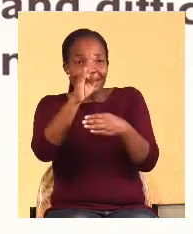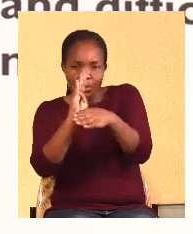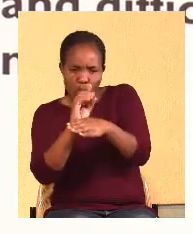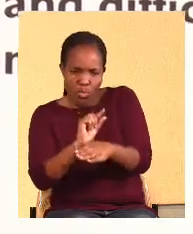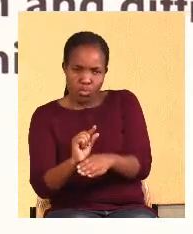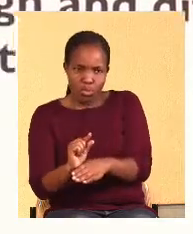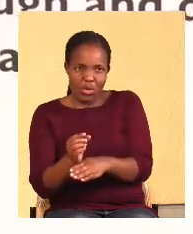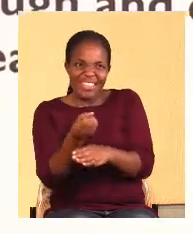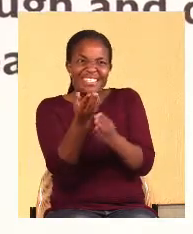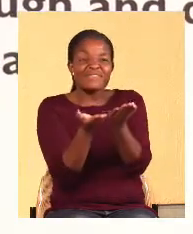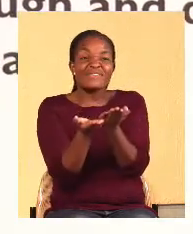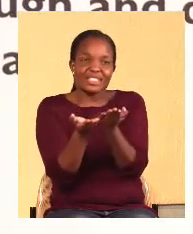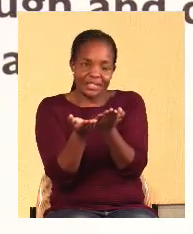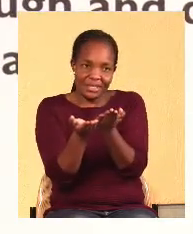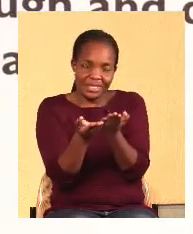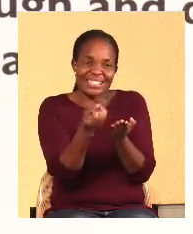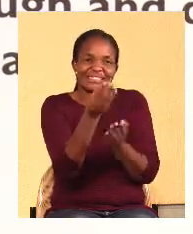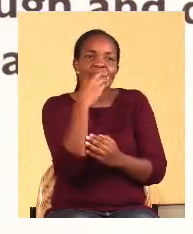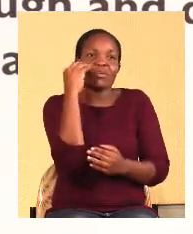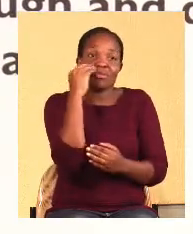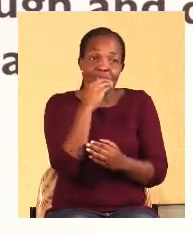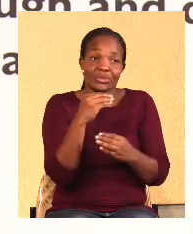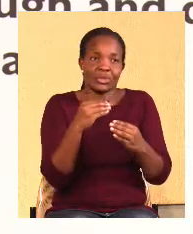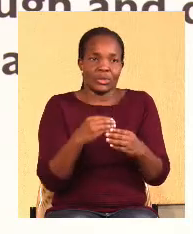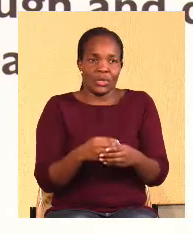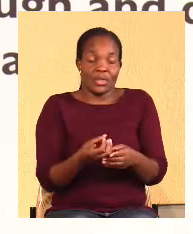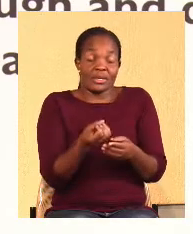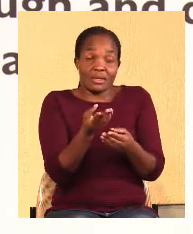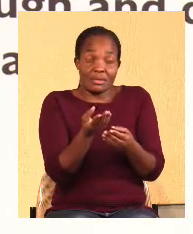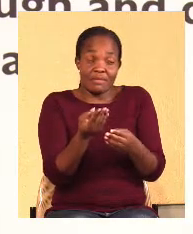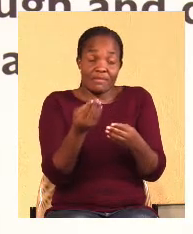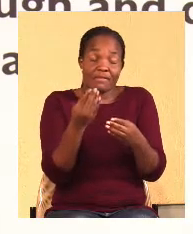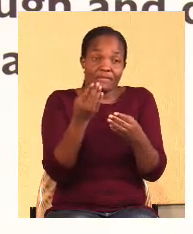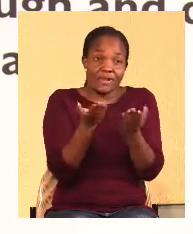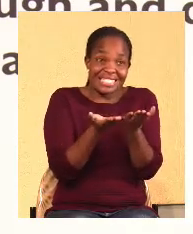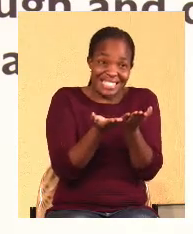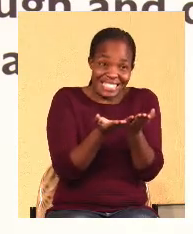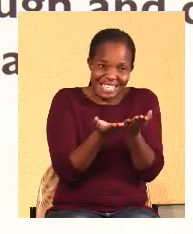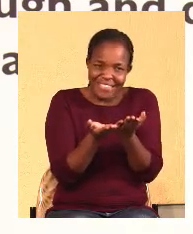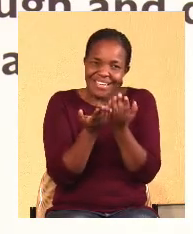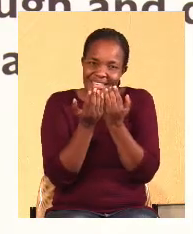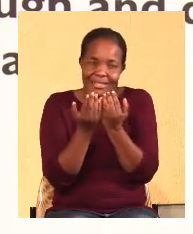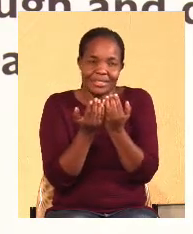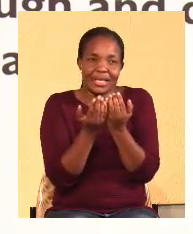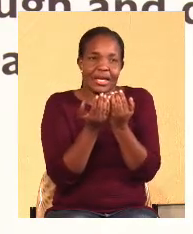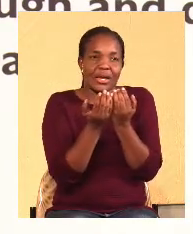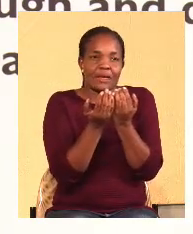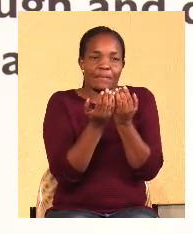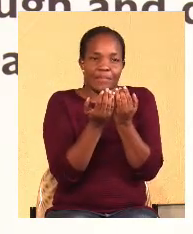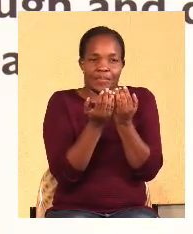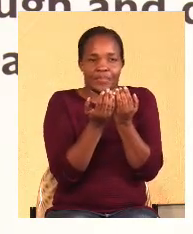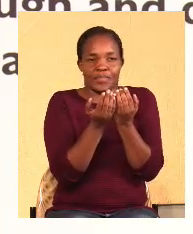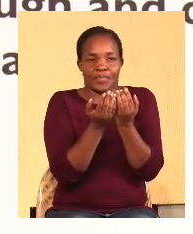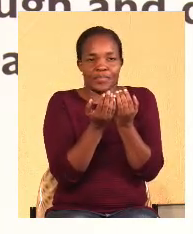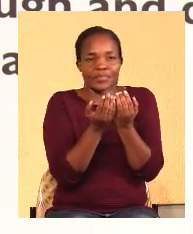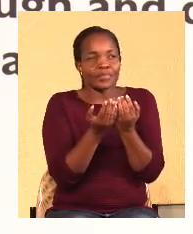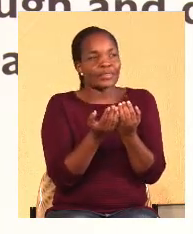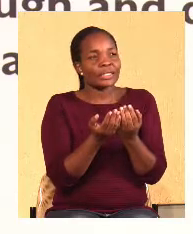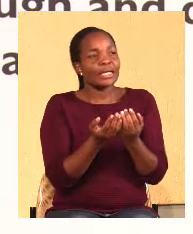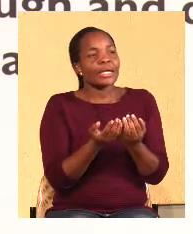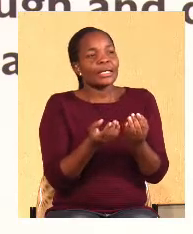provide that service, that supplies critical services or essential goods